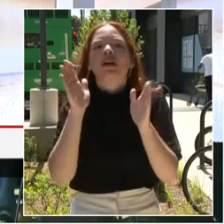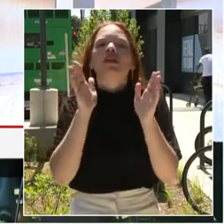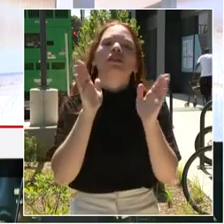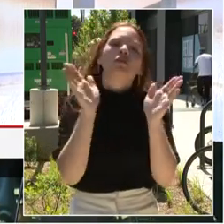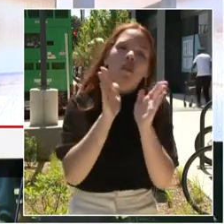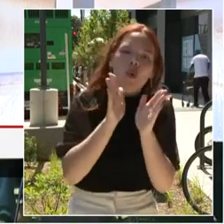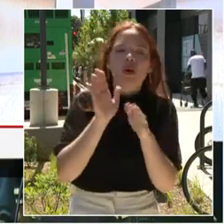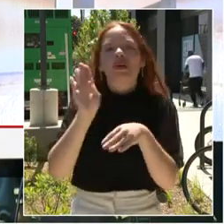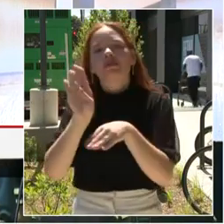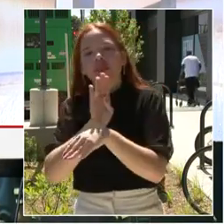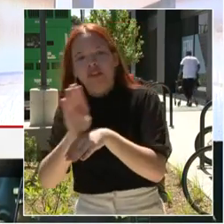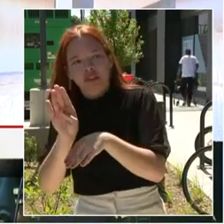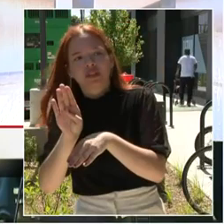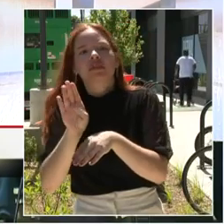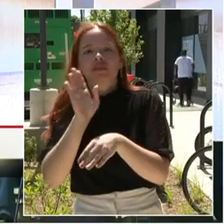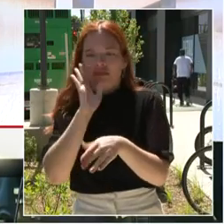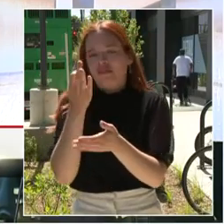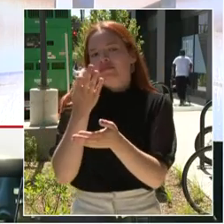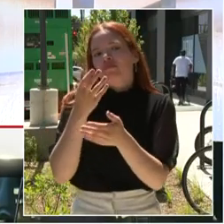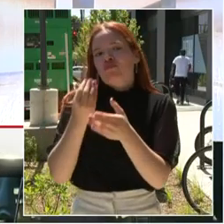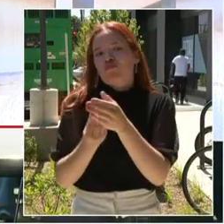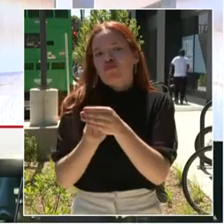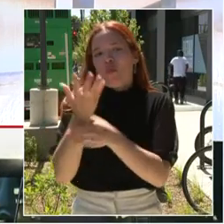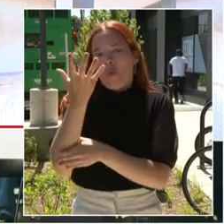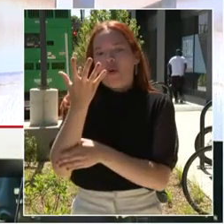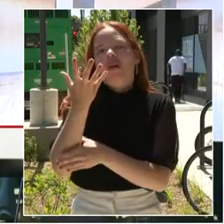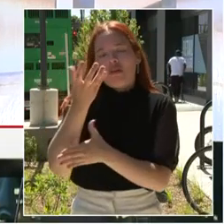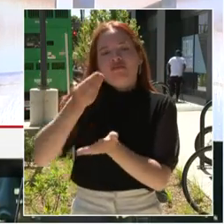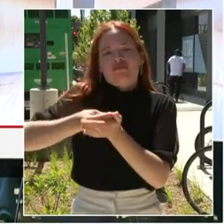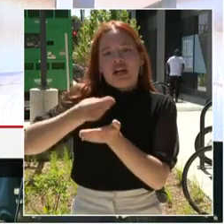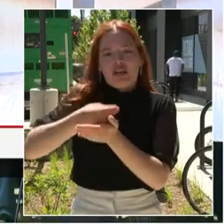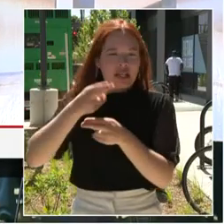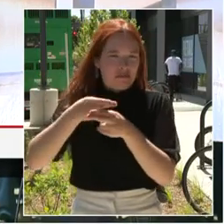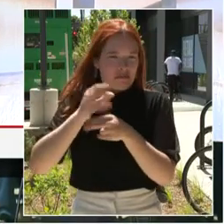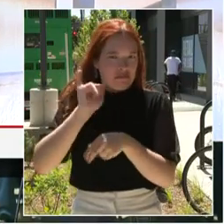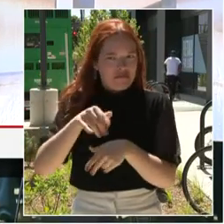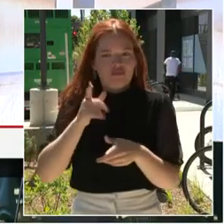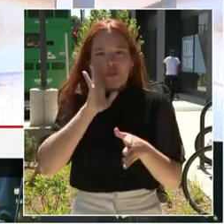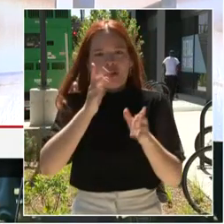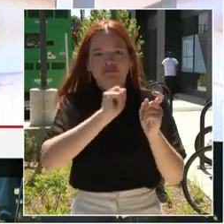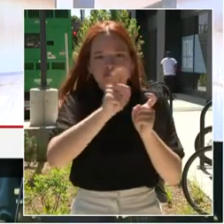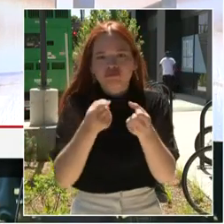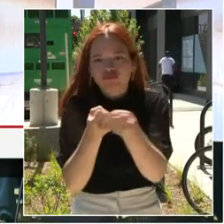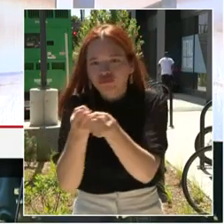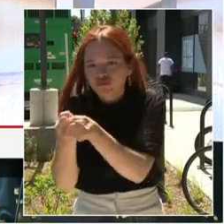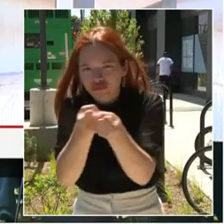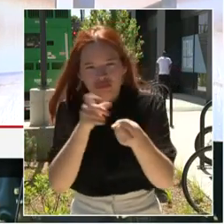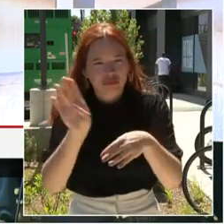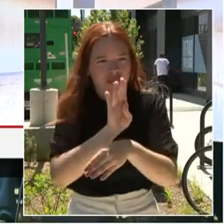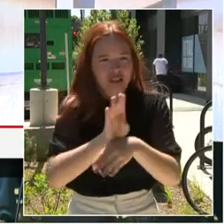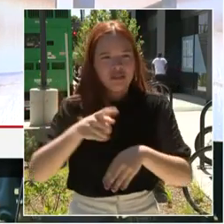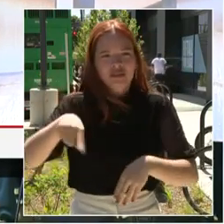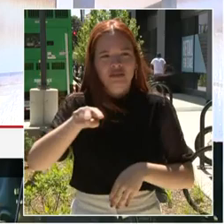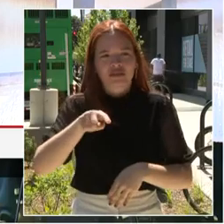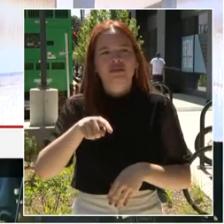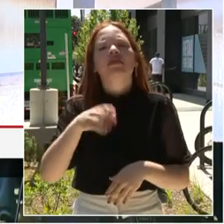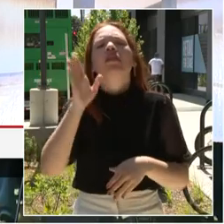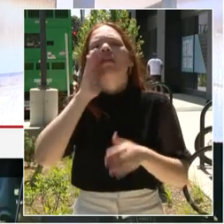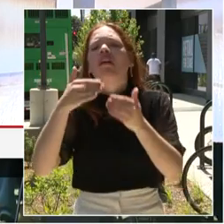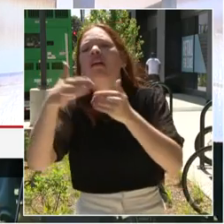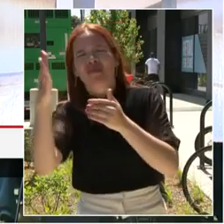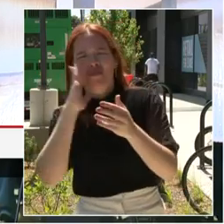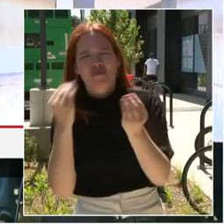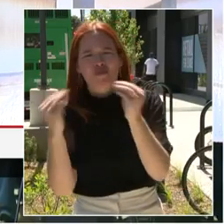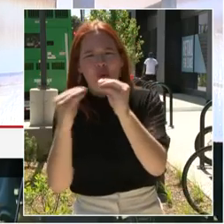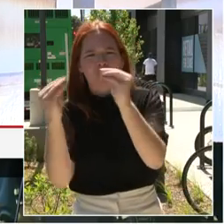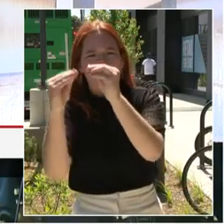summer and into the new fiscal year. We encourage anyone interested in participating in the district's Comeback Plan to